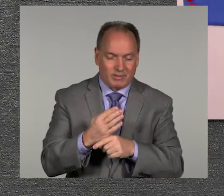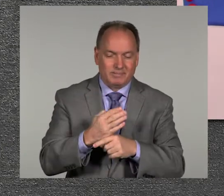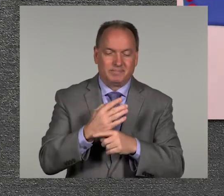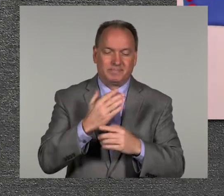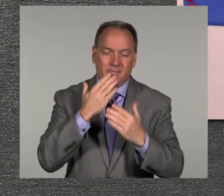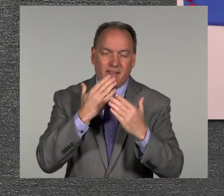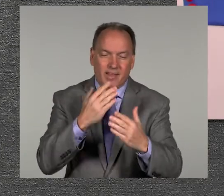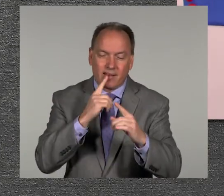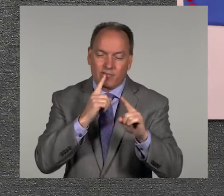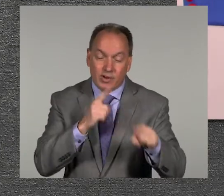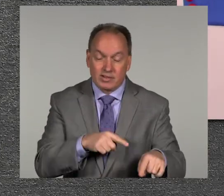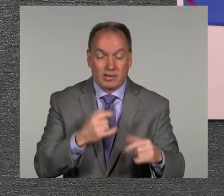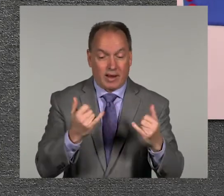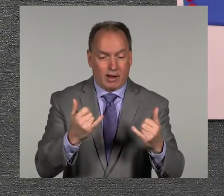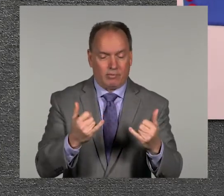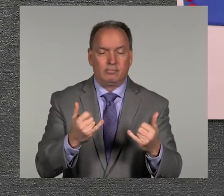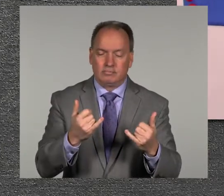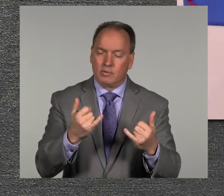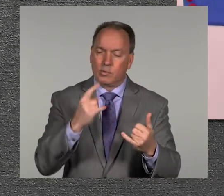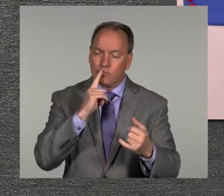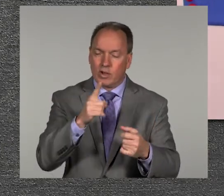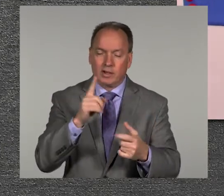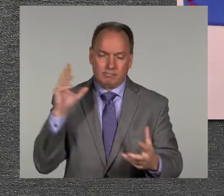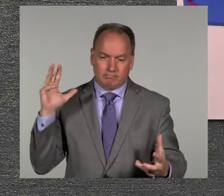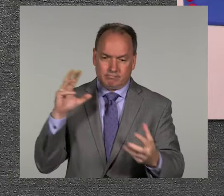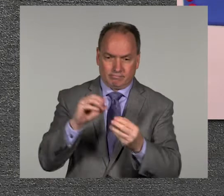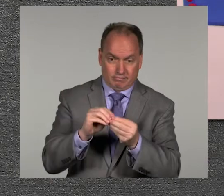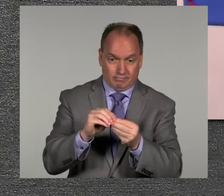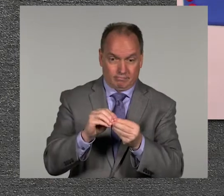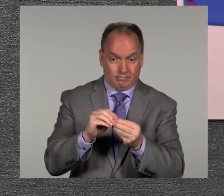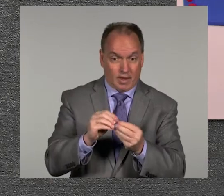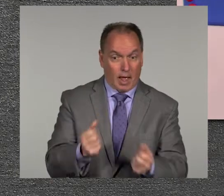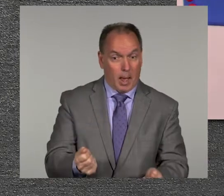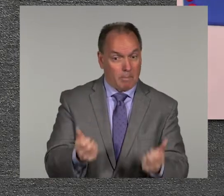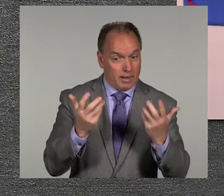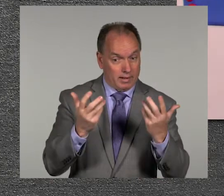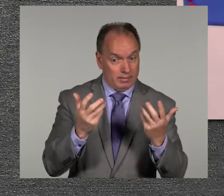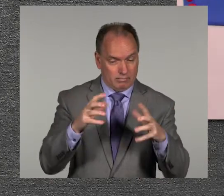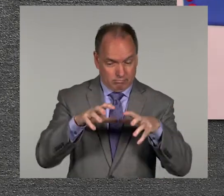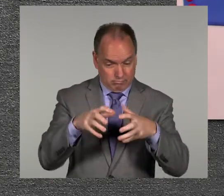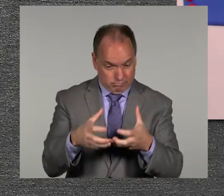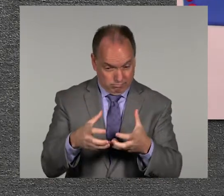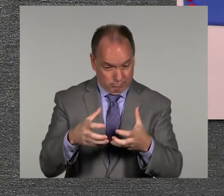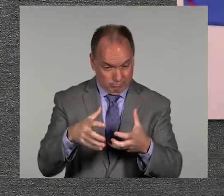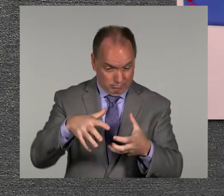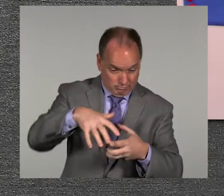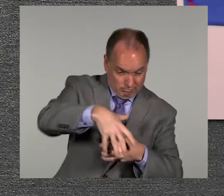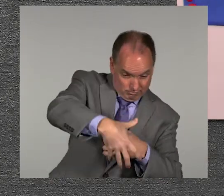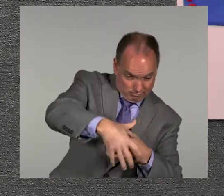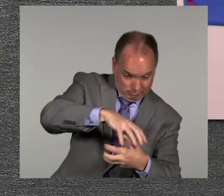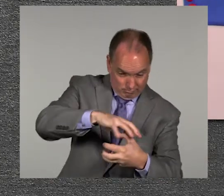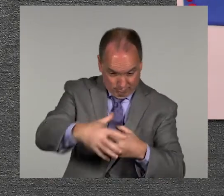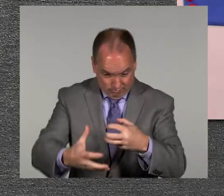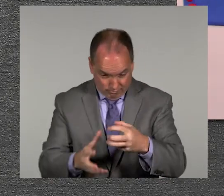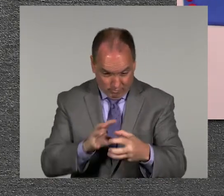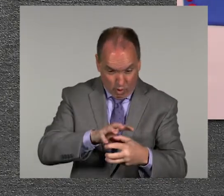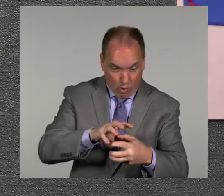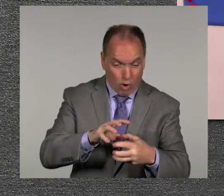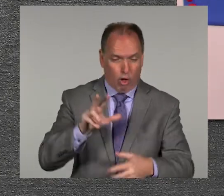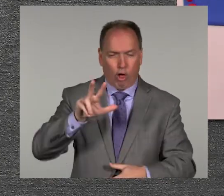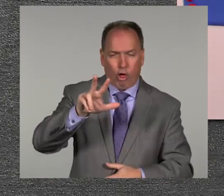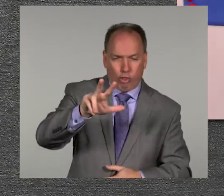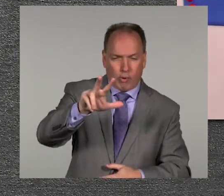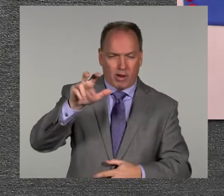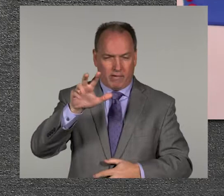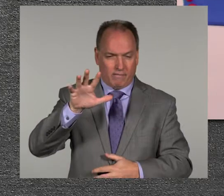answering. Now, there are 305 known bunnies in